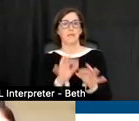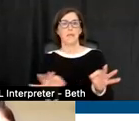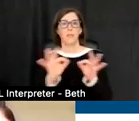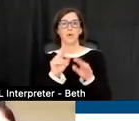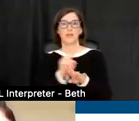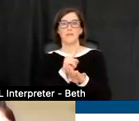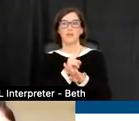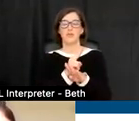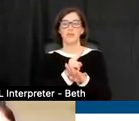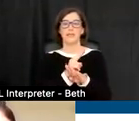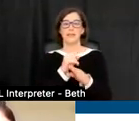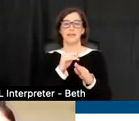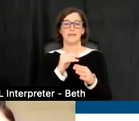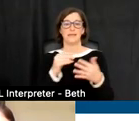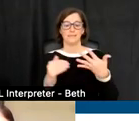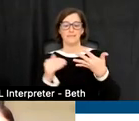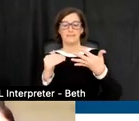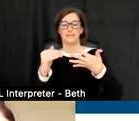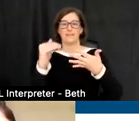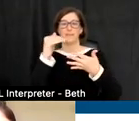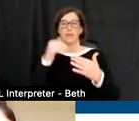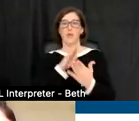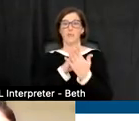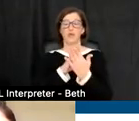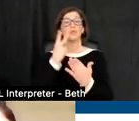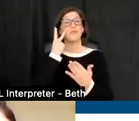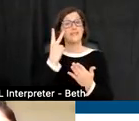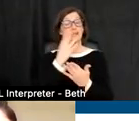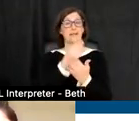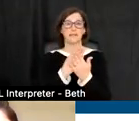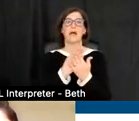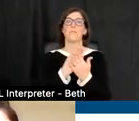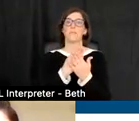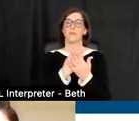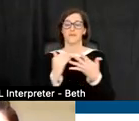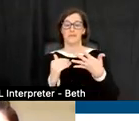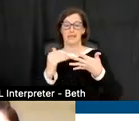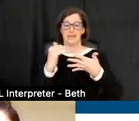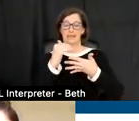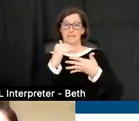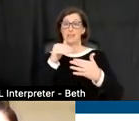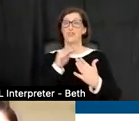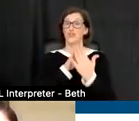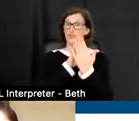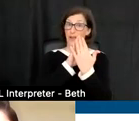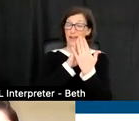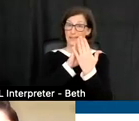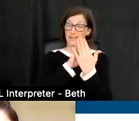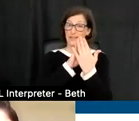that stepped approach. I think we've seen some of those critical steps being addressed across